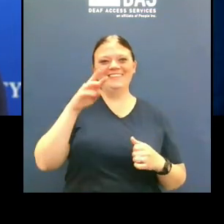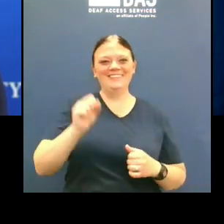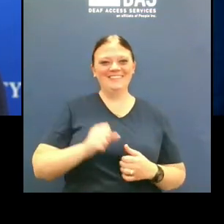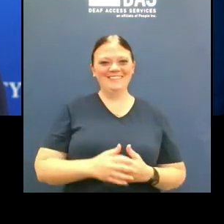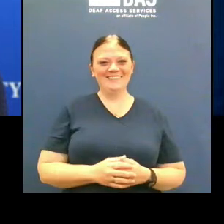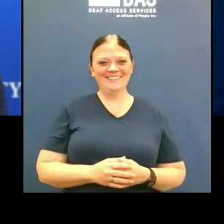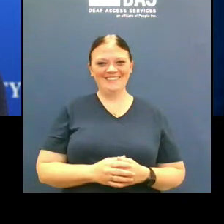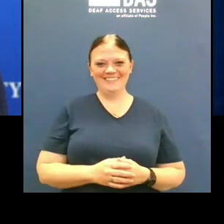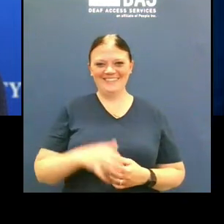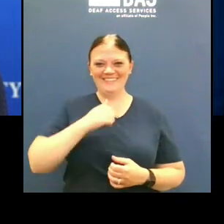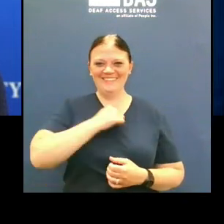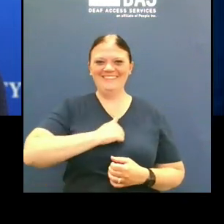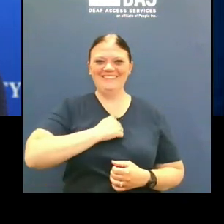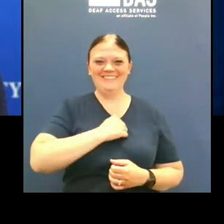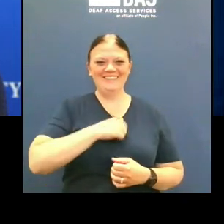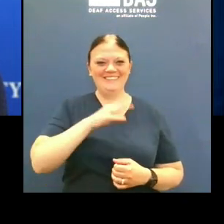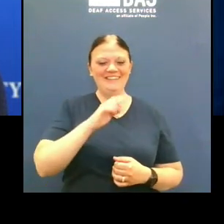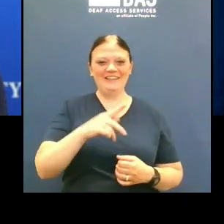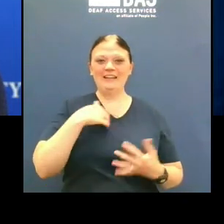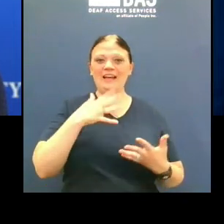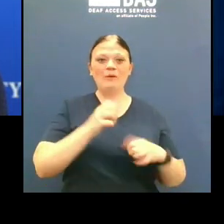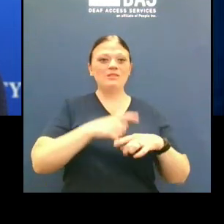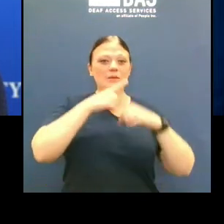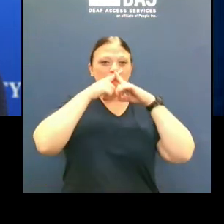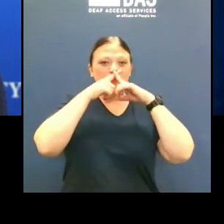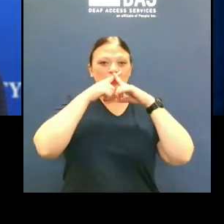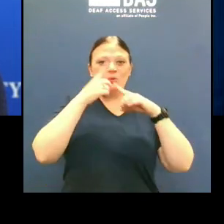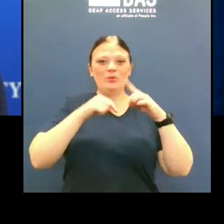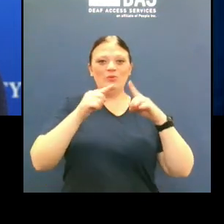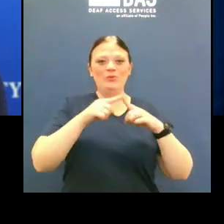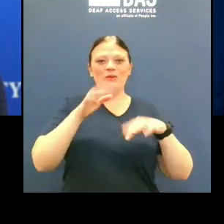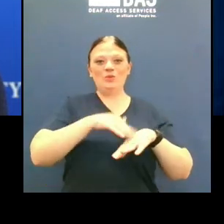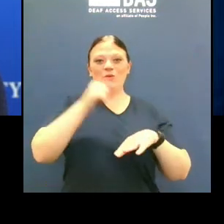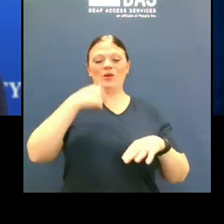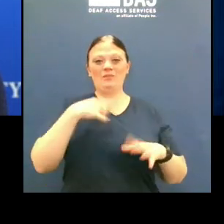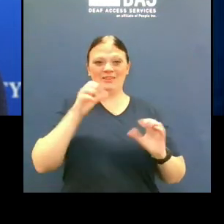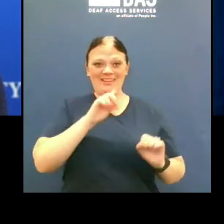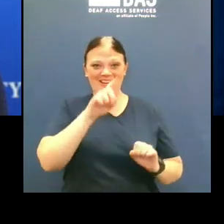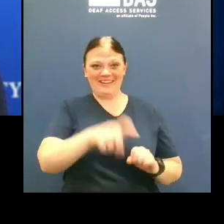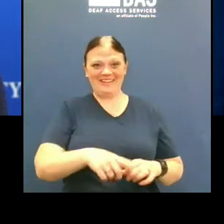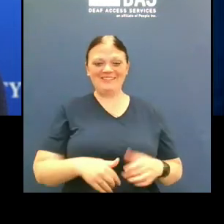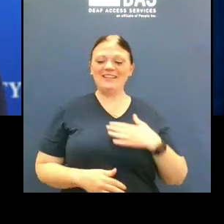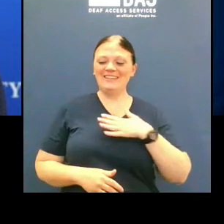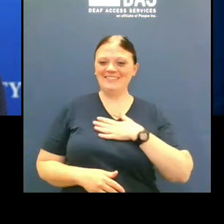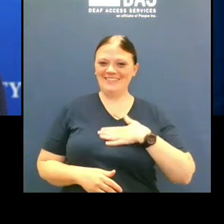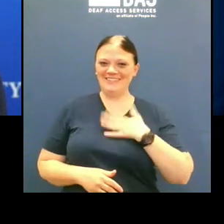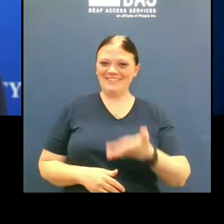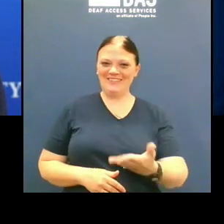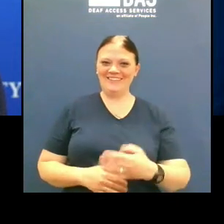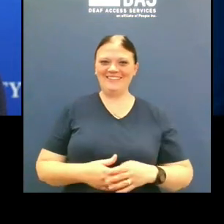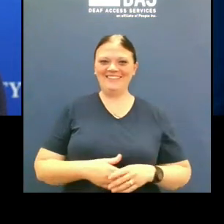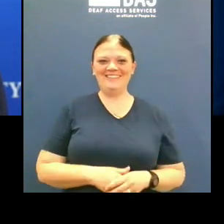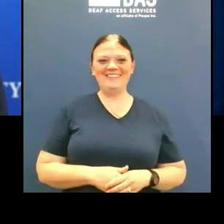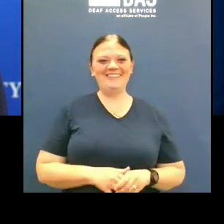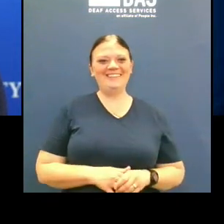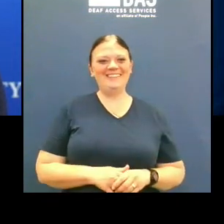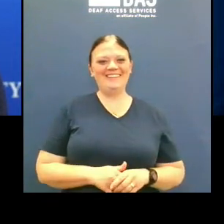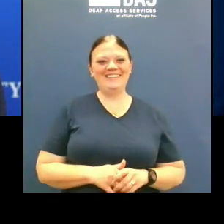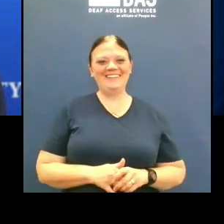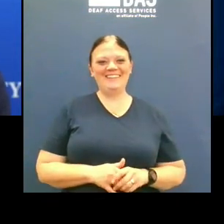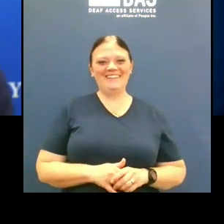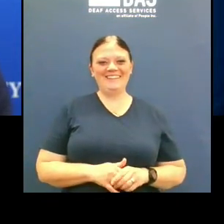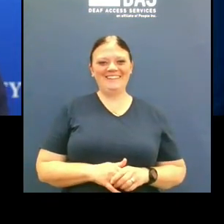Hi, Mark. I'm sorry. It's Andy Tan. I was on mute when you called on us. If I could ask a question? Yes, please. Go ahead. Oh,